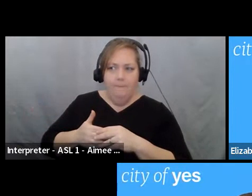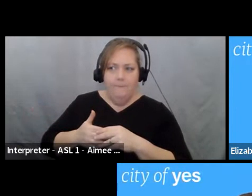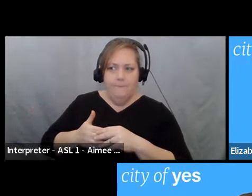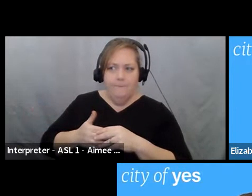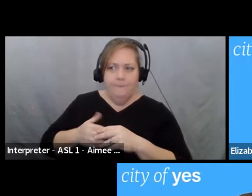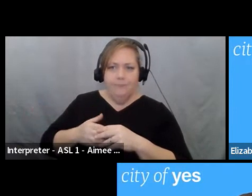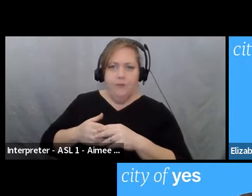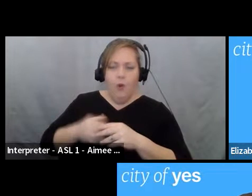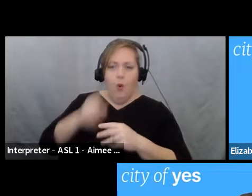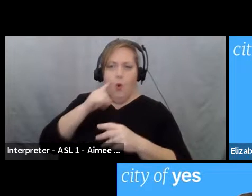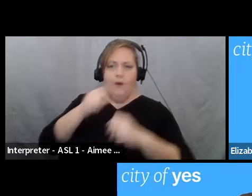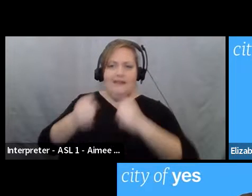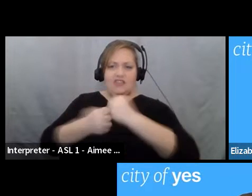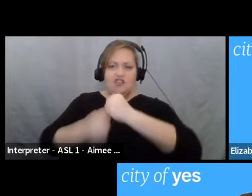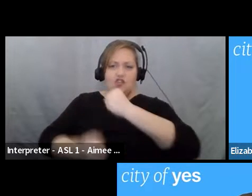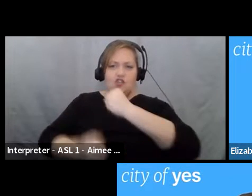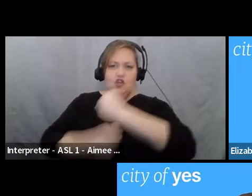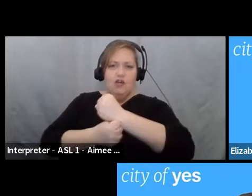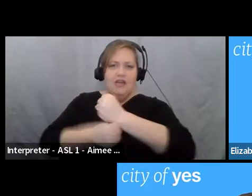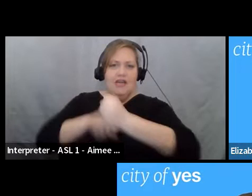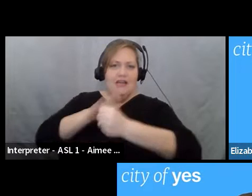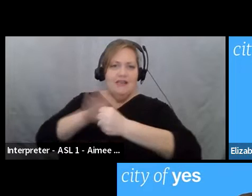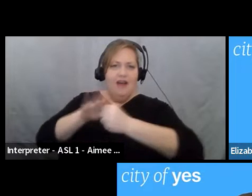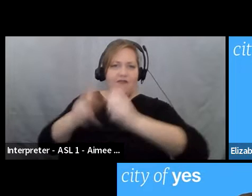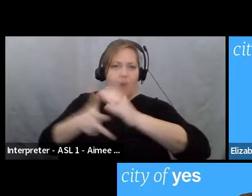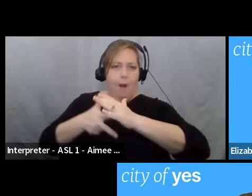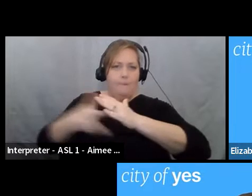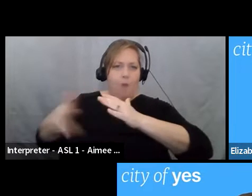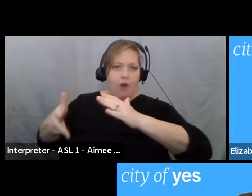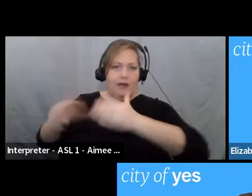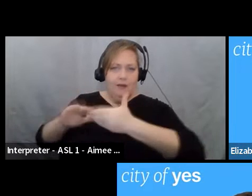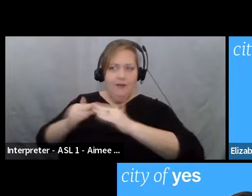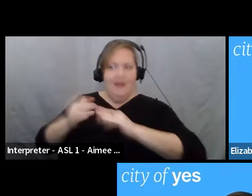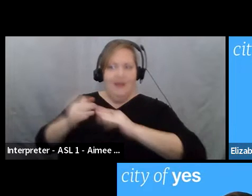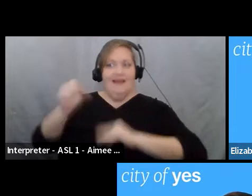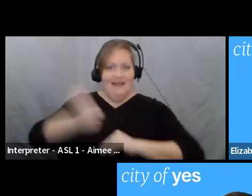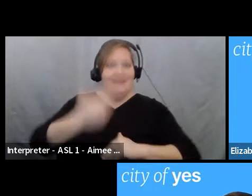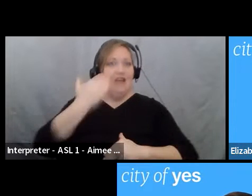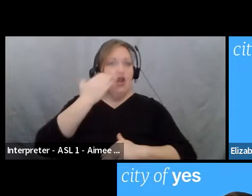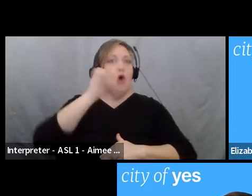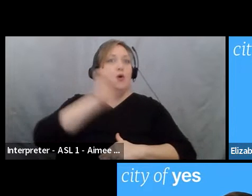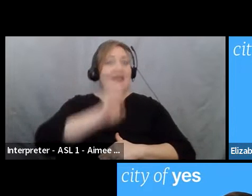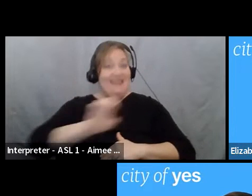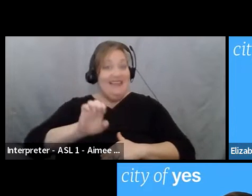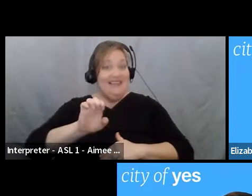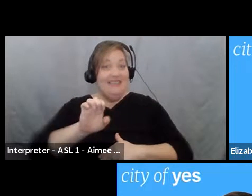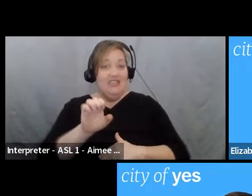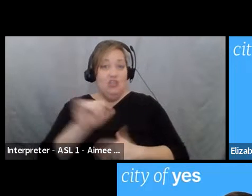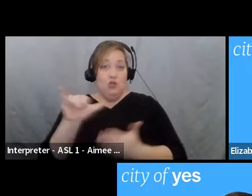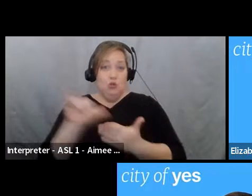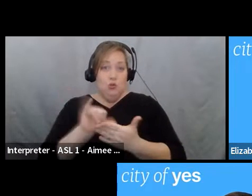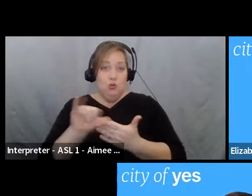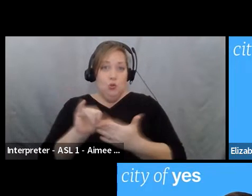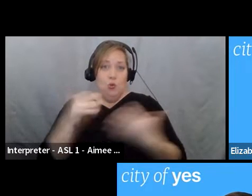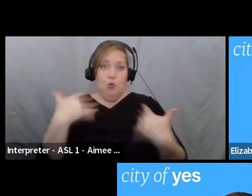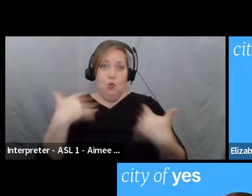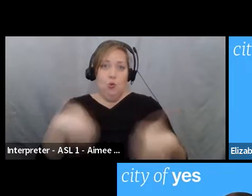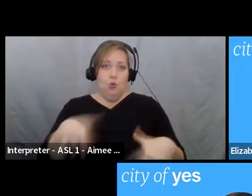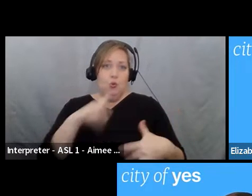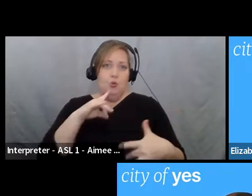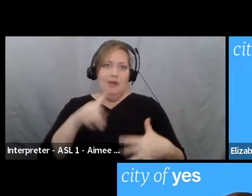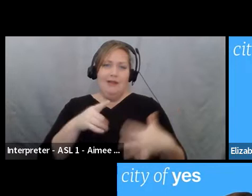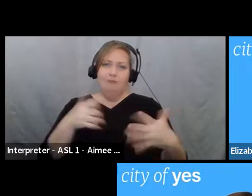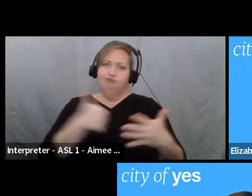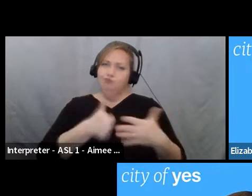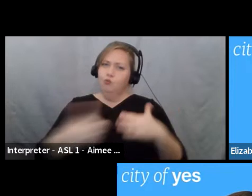sturdy enough to have parking in the community? And yes, I know East New York it has a rich